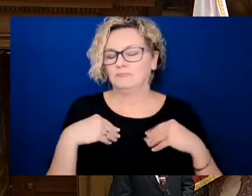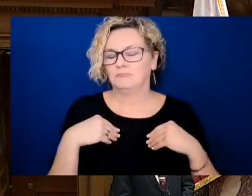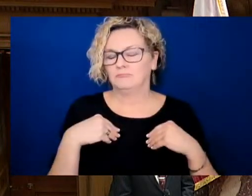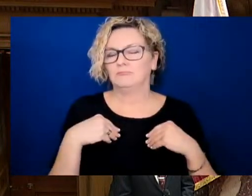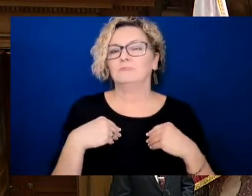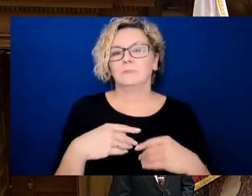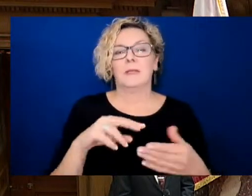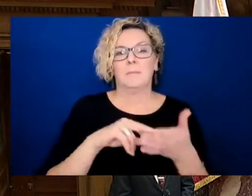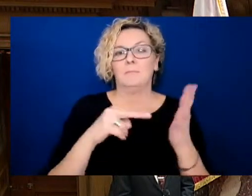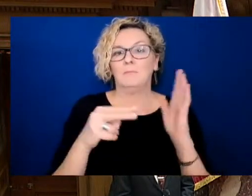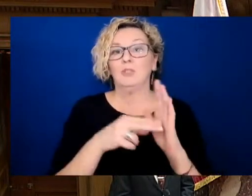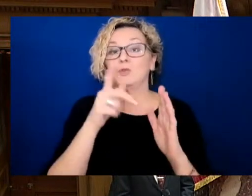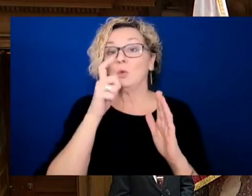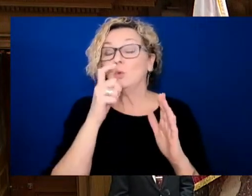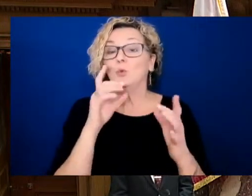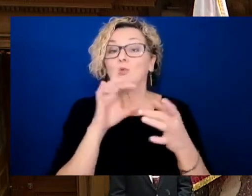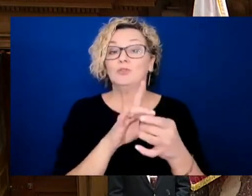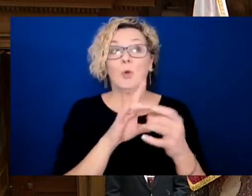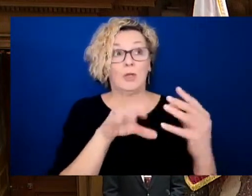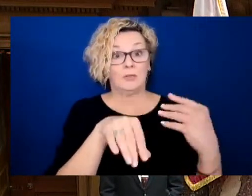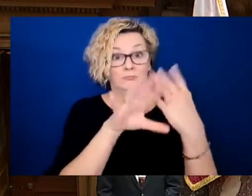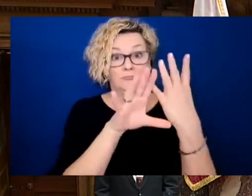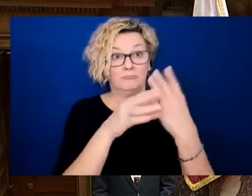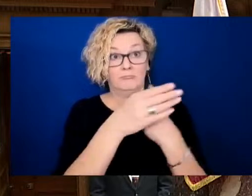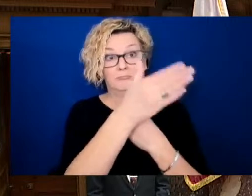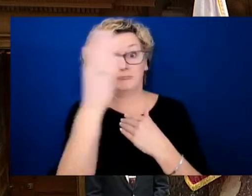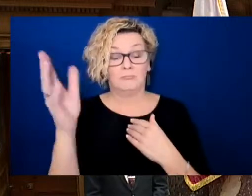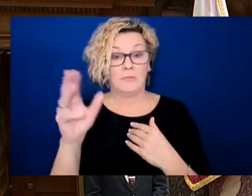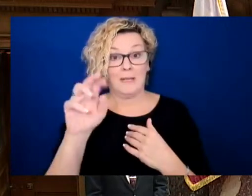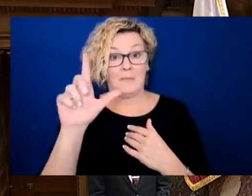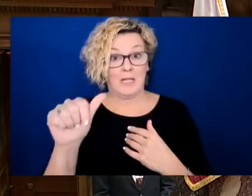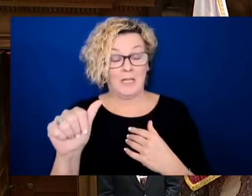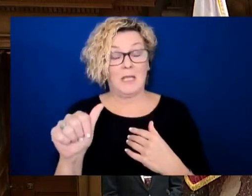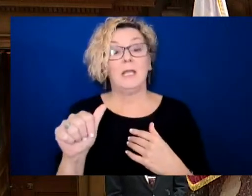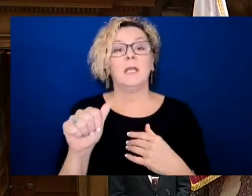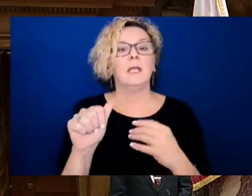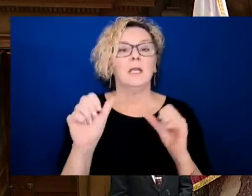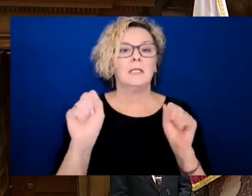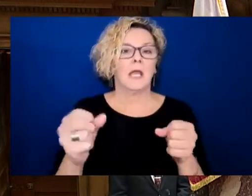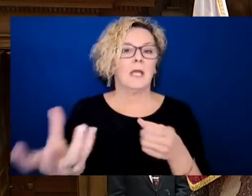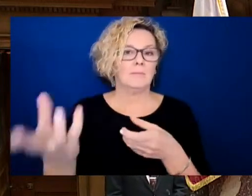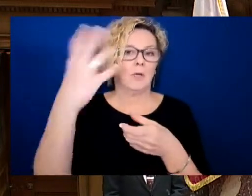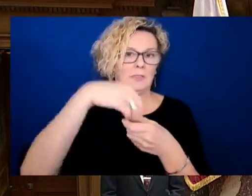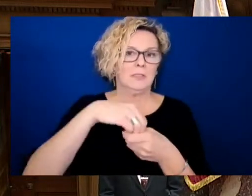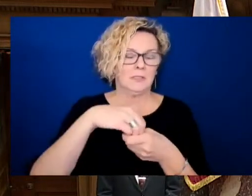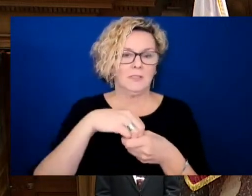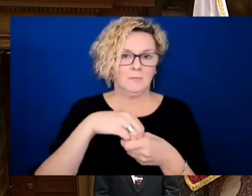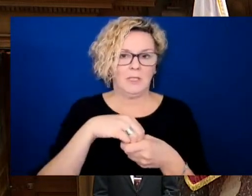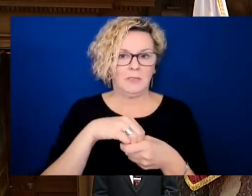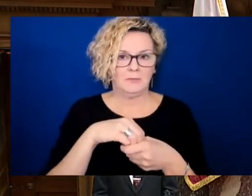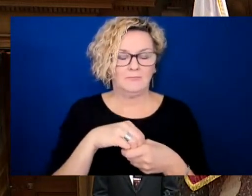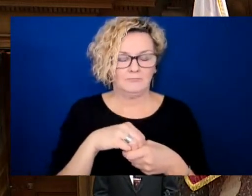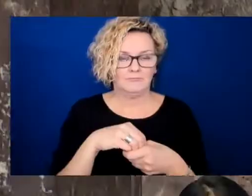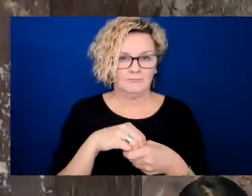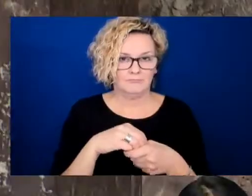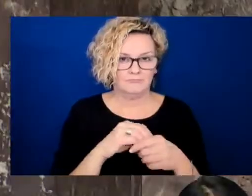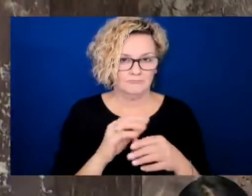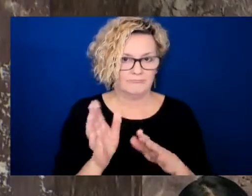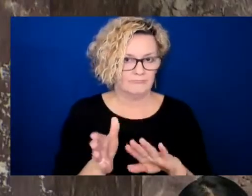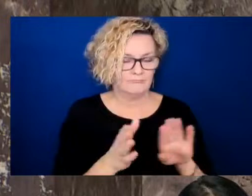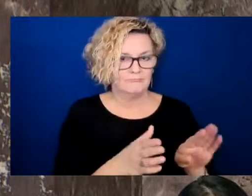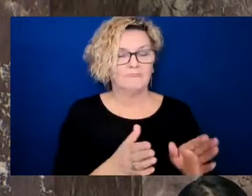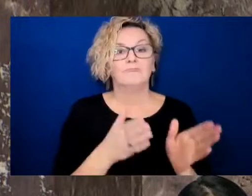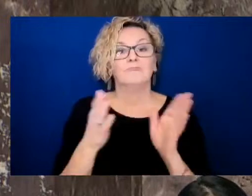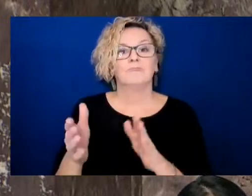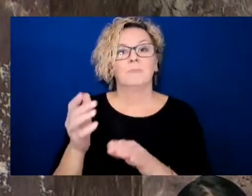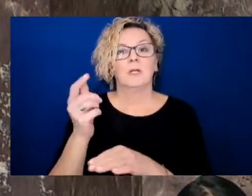us remotely are now able to participate in today's proceedings. Government House Leader. Thank you. I move that, seconded